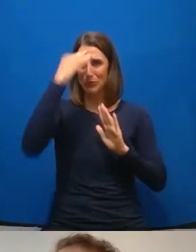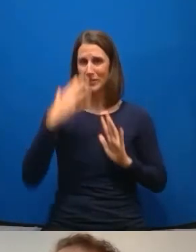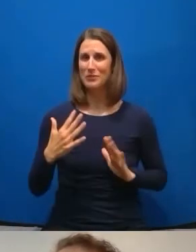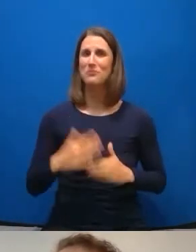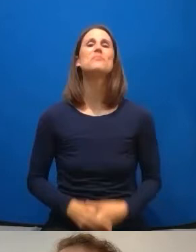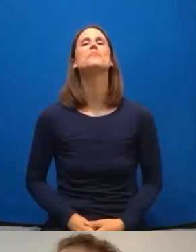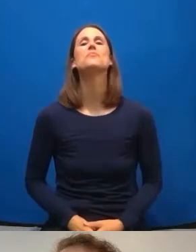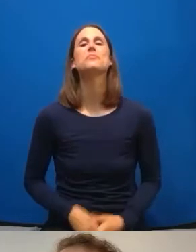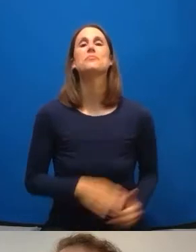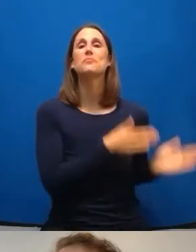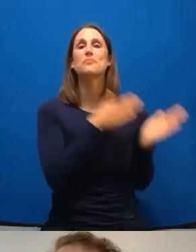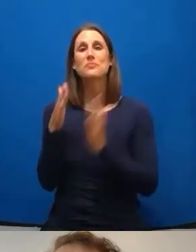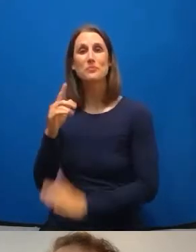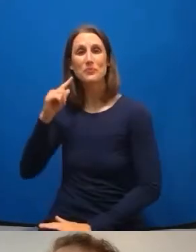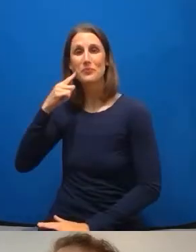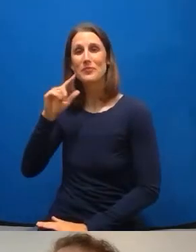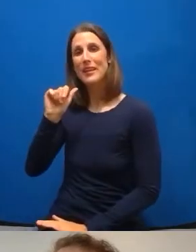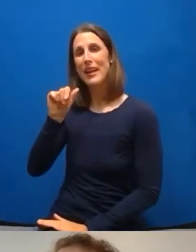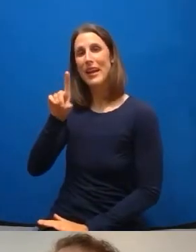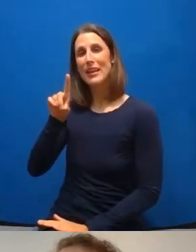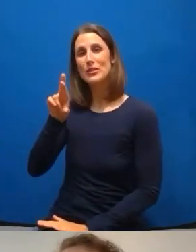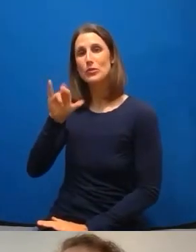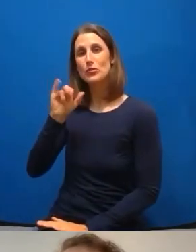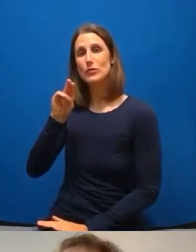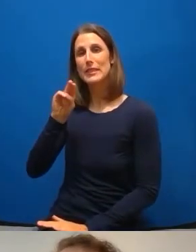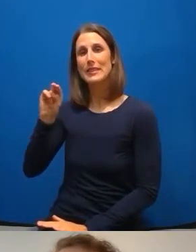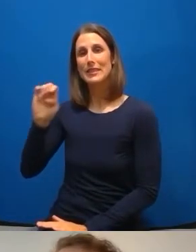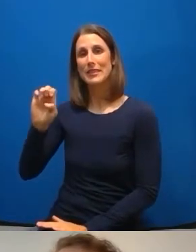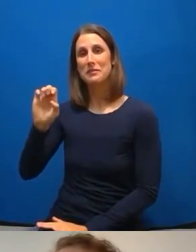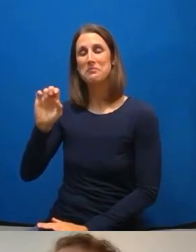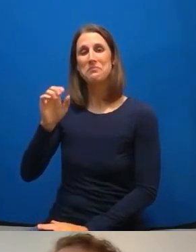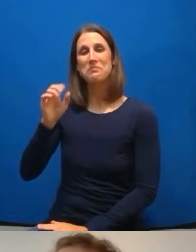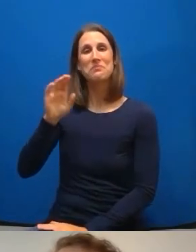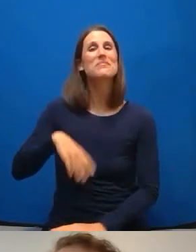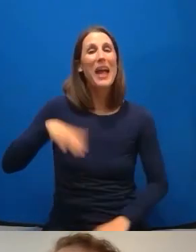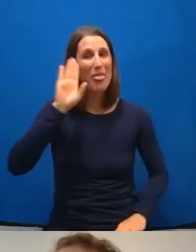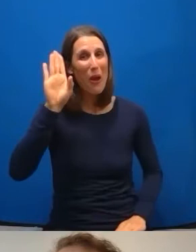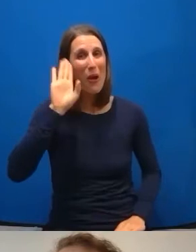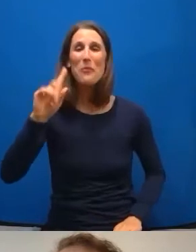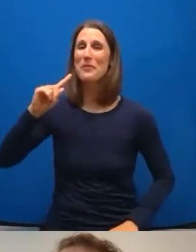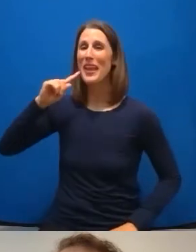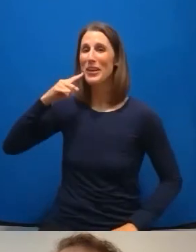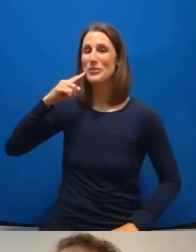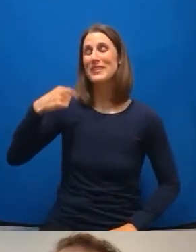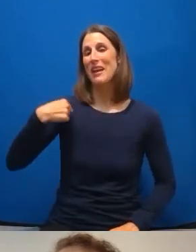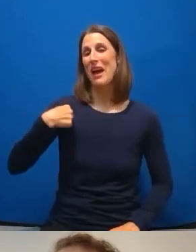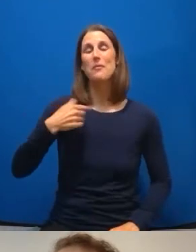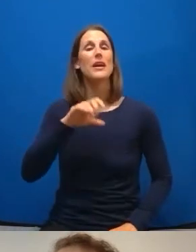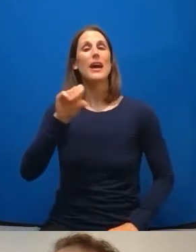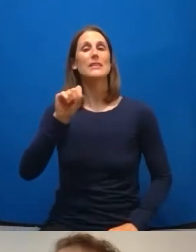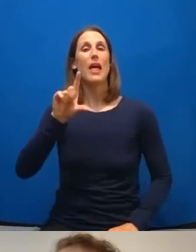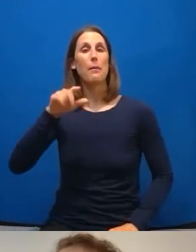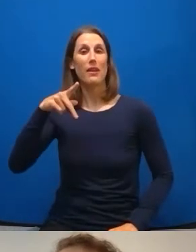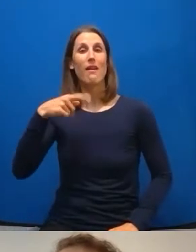All right, Adrian? Hi, I'm Adrian. I'm an SLP and I work on both sides, CCC as well